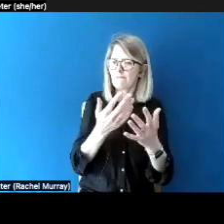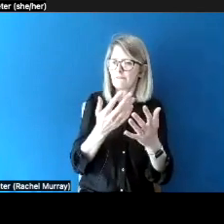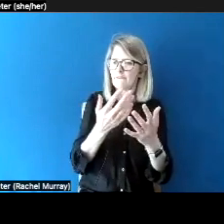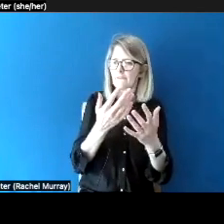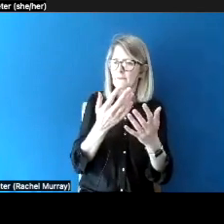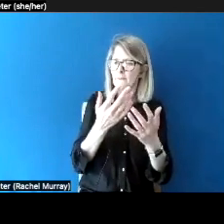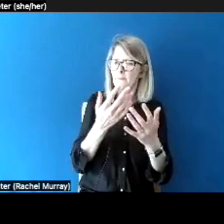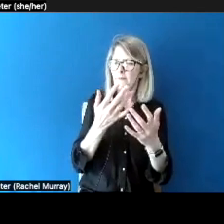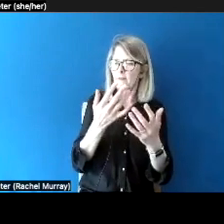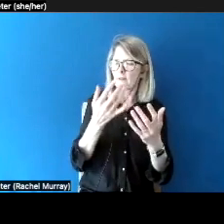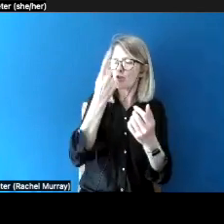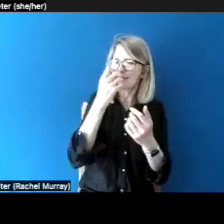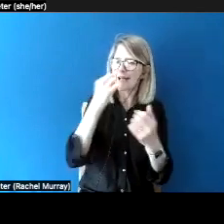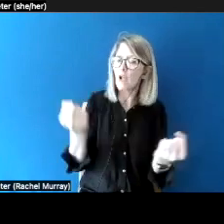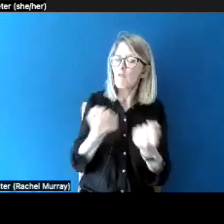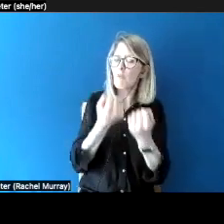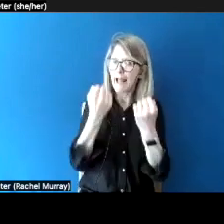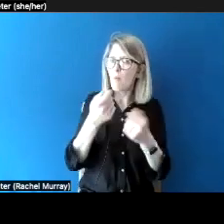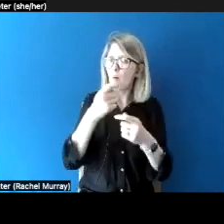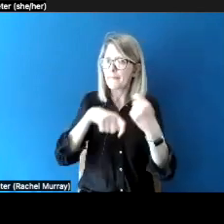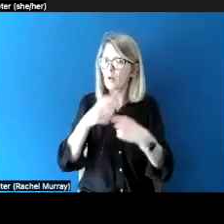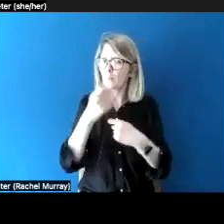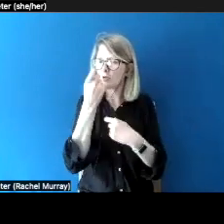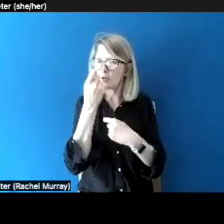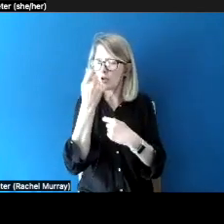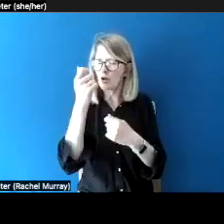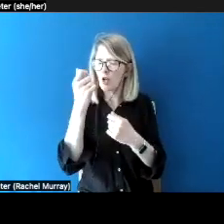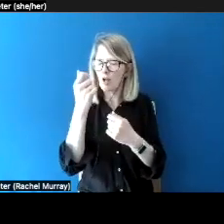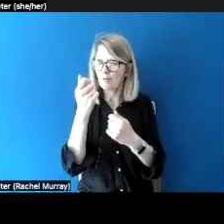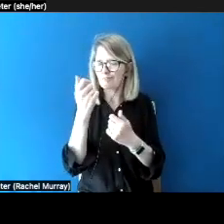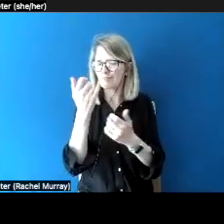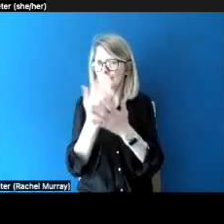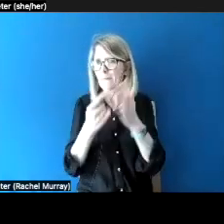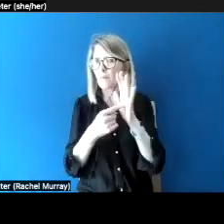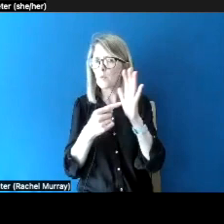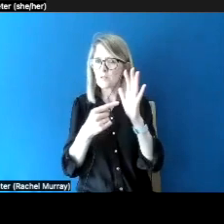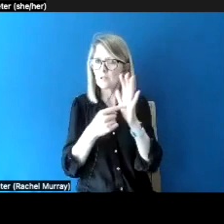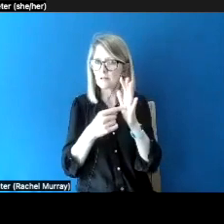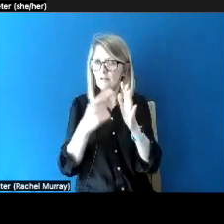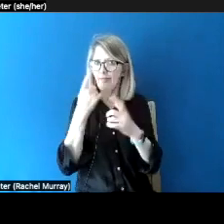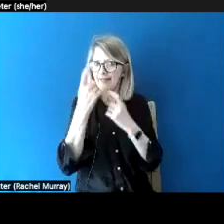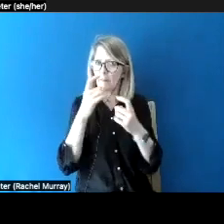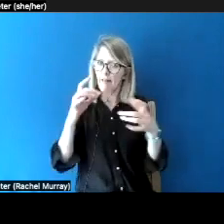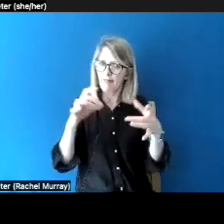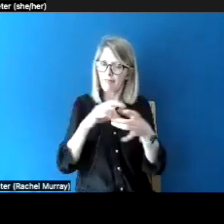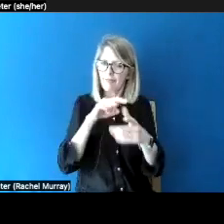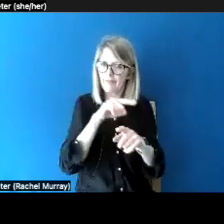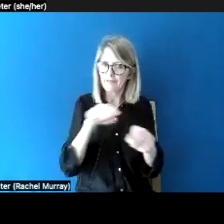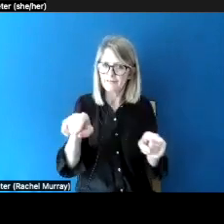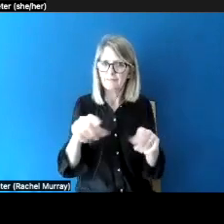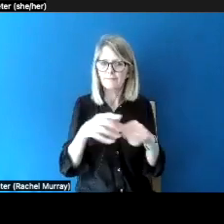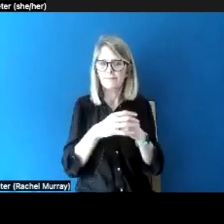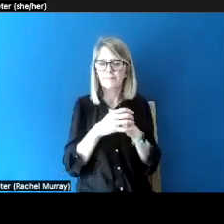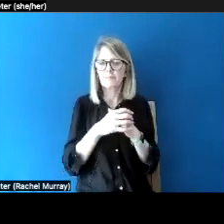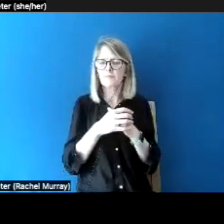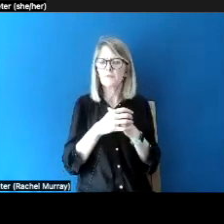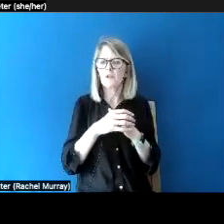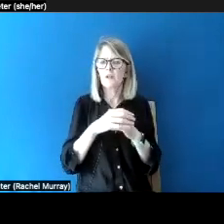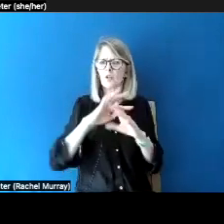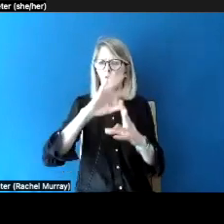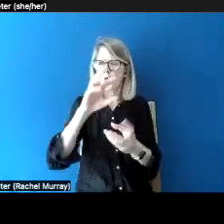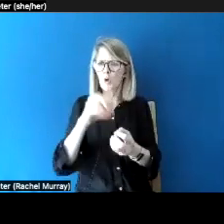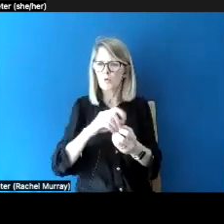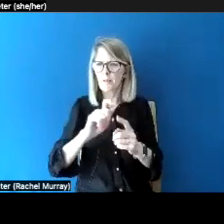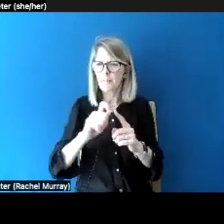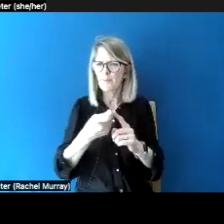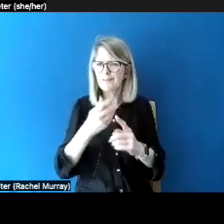becomes very critical. One of the key concluding points that I wish to say is that how ethics is